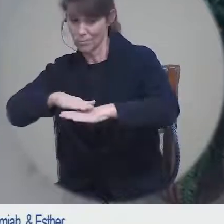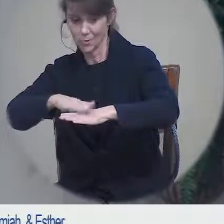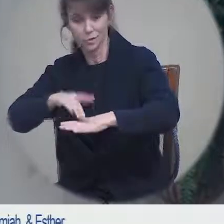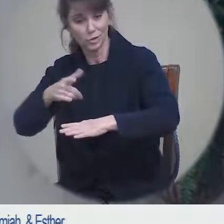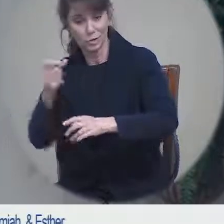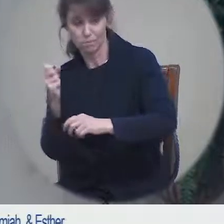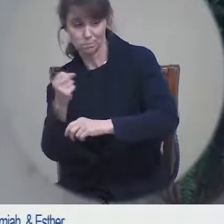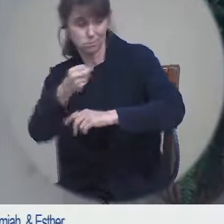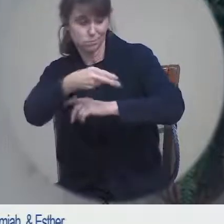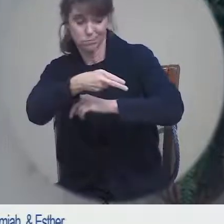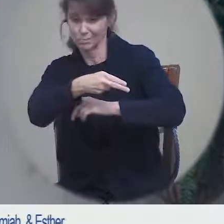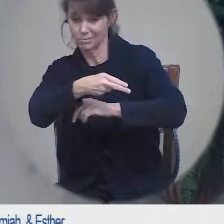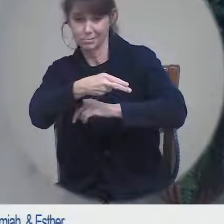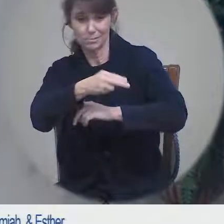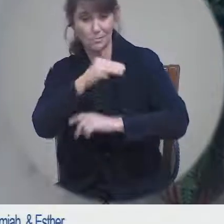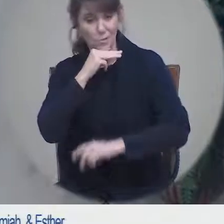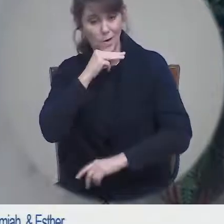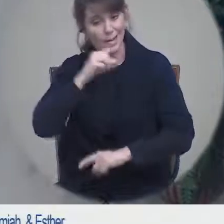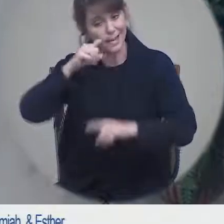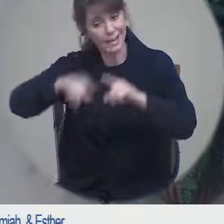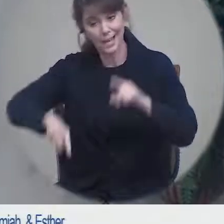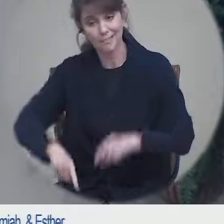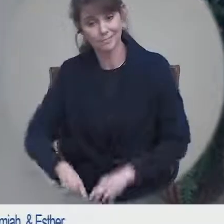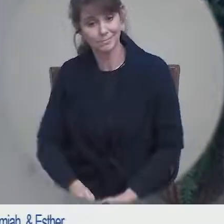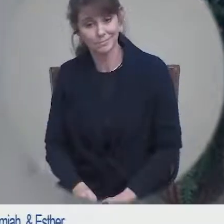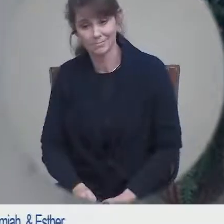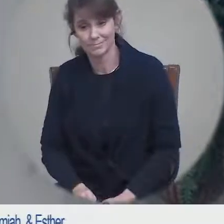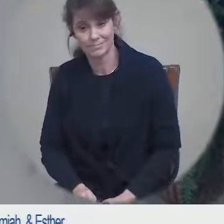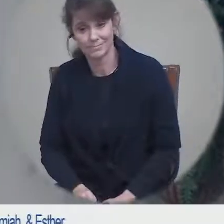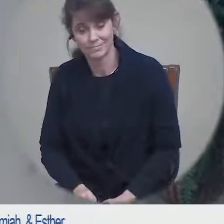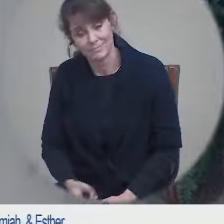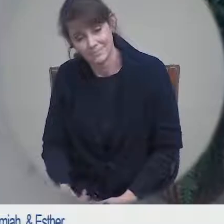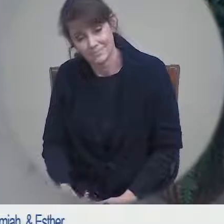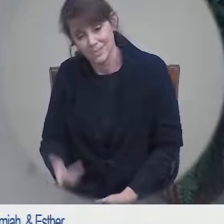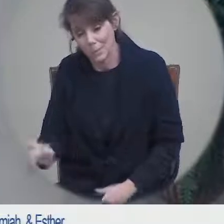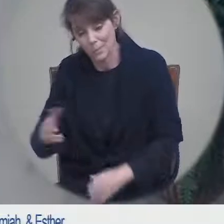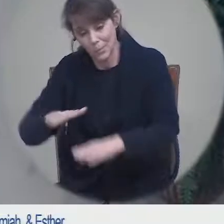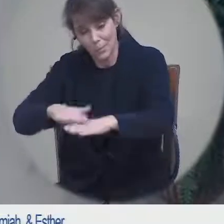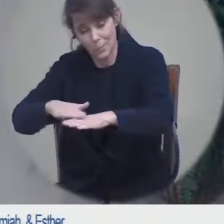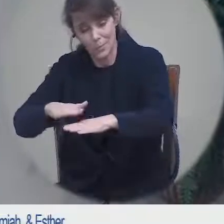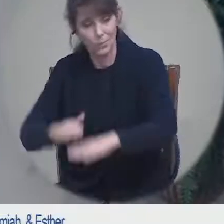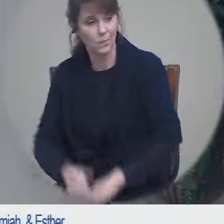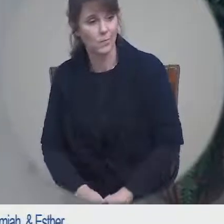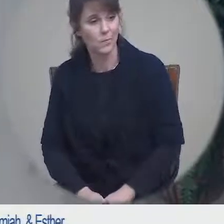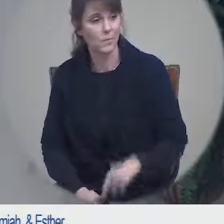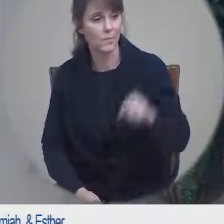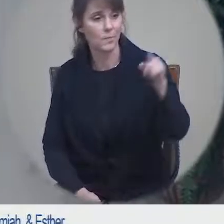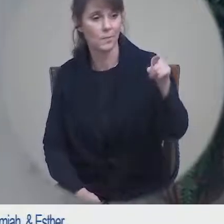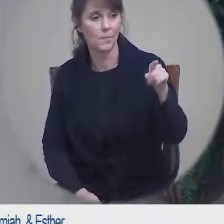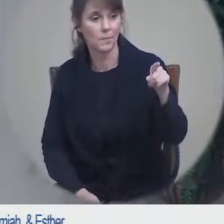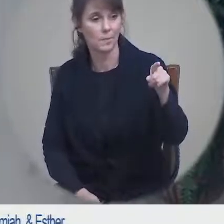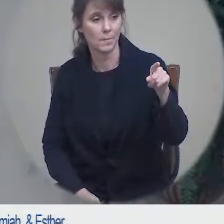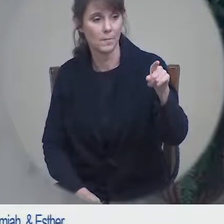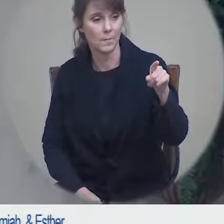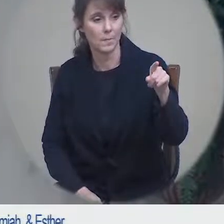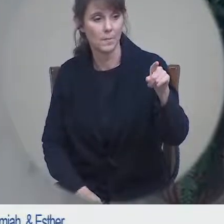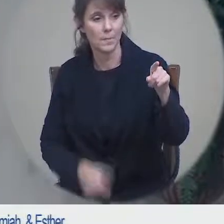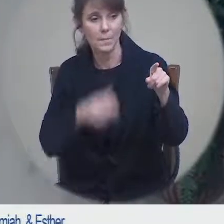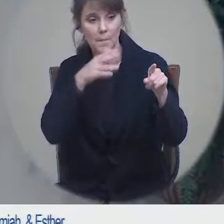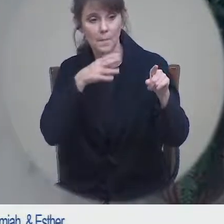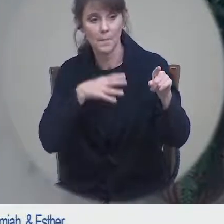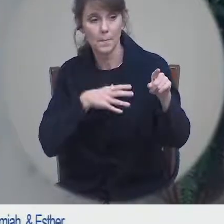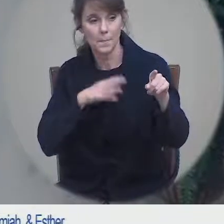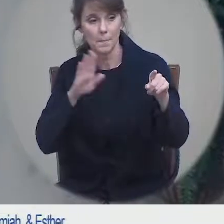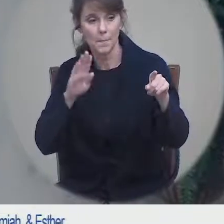riches. So what do you all see? What would you all like to bring up in chapter 6? Ms. Bard? Well, you talked about the turning point in